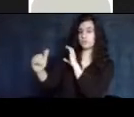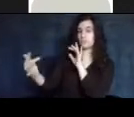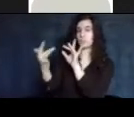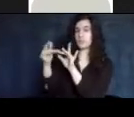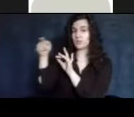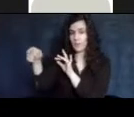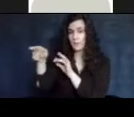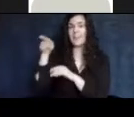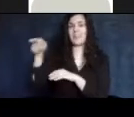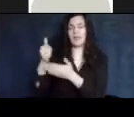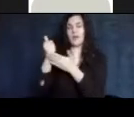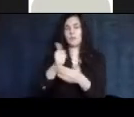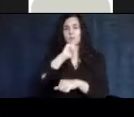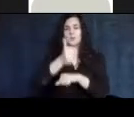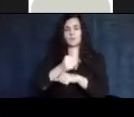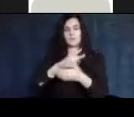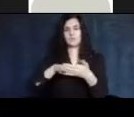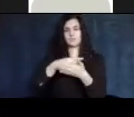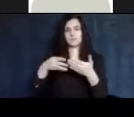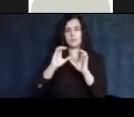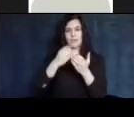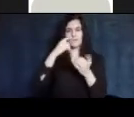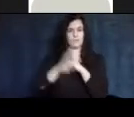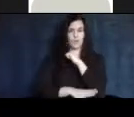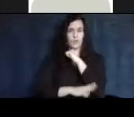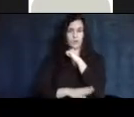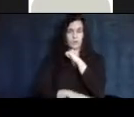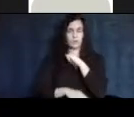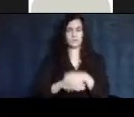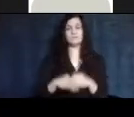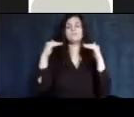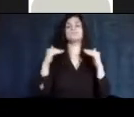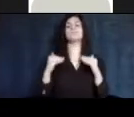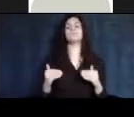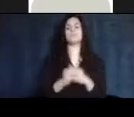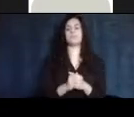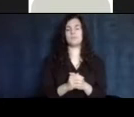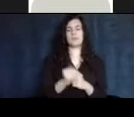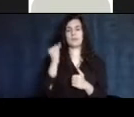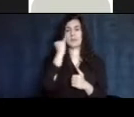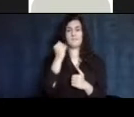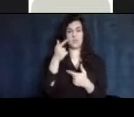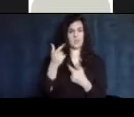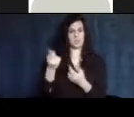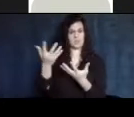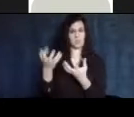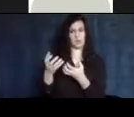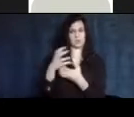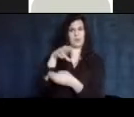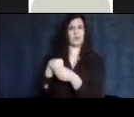So let's see, I think. So if you are interested to connect with our office,